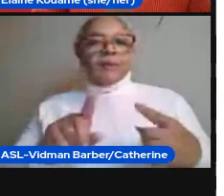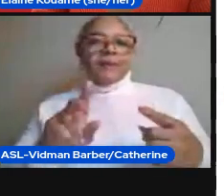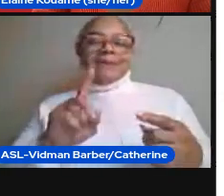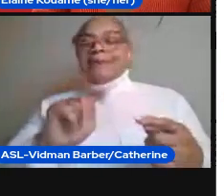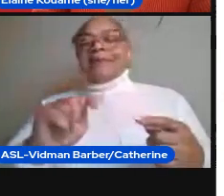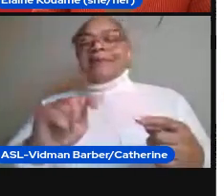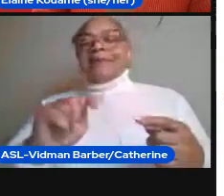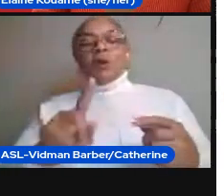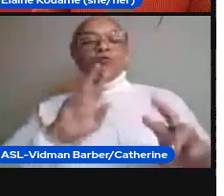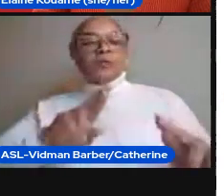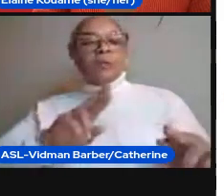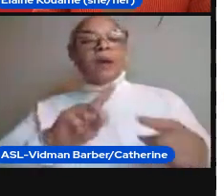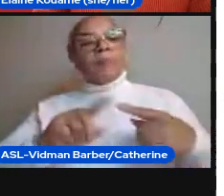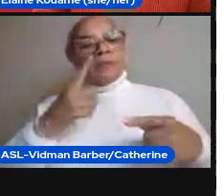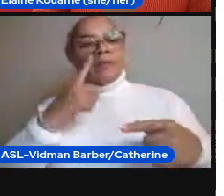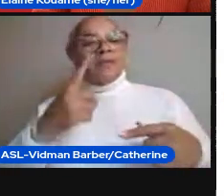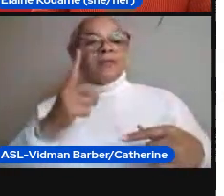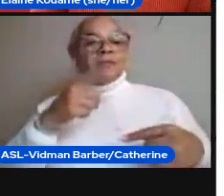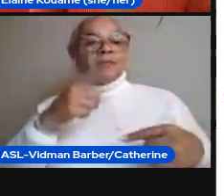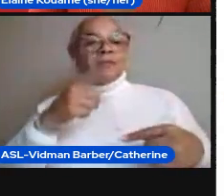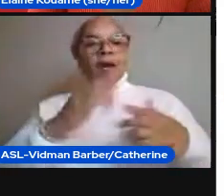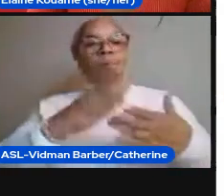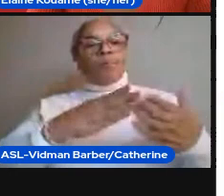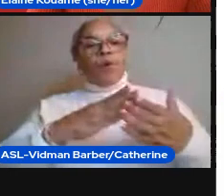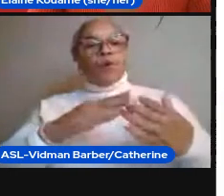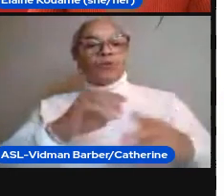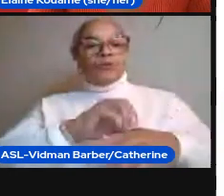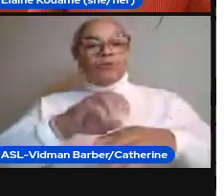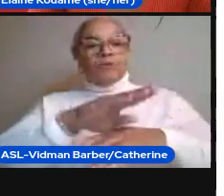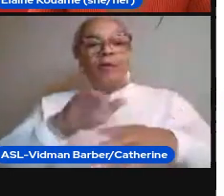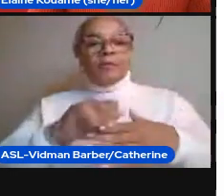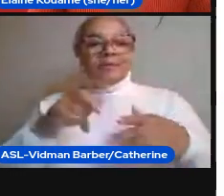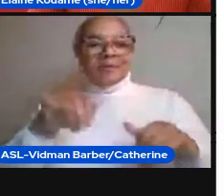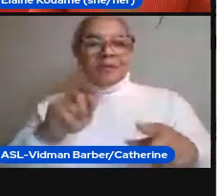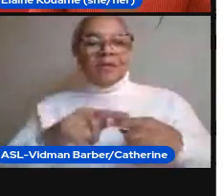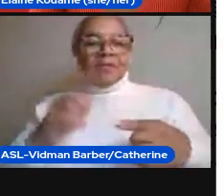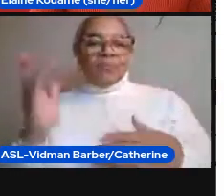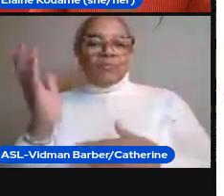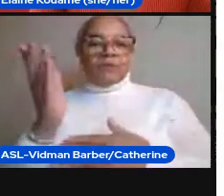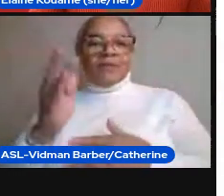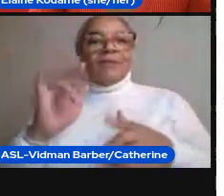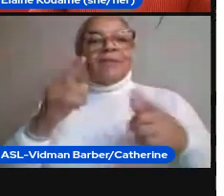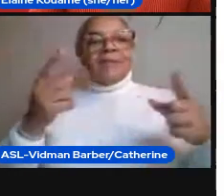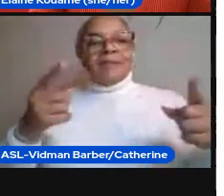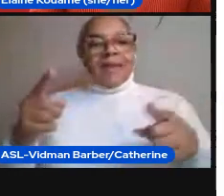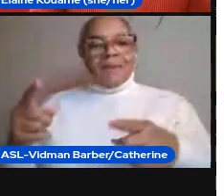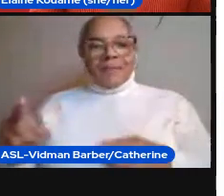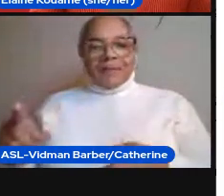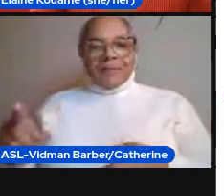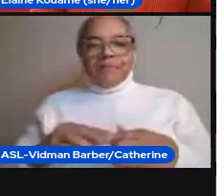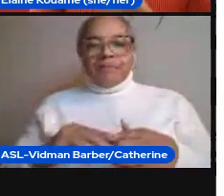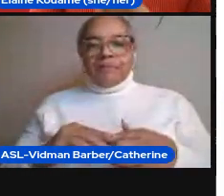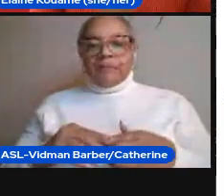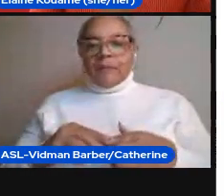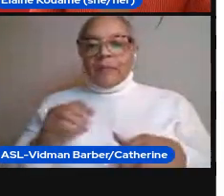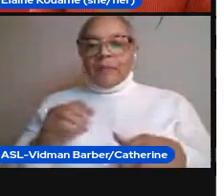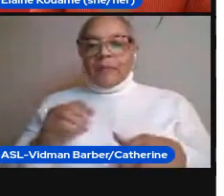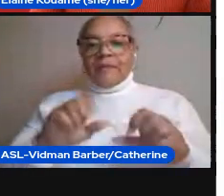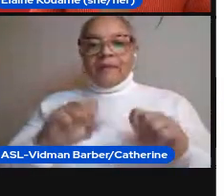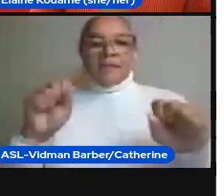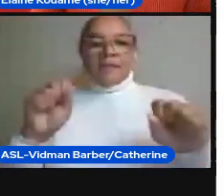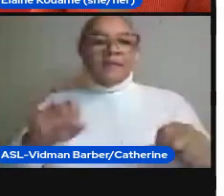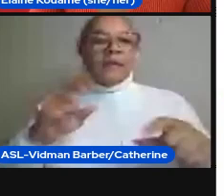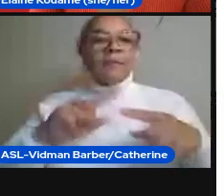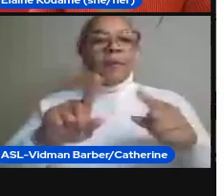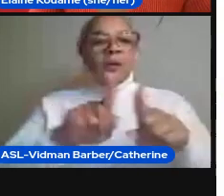can suggest like a partial effect, but also that there's still antigen presentation happening in the system. But it could also be